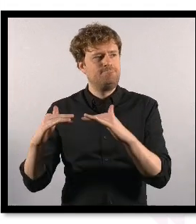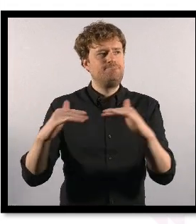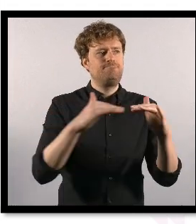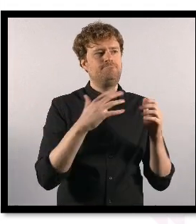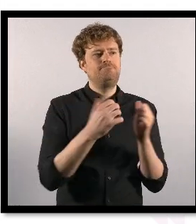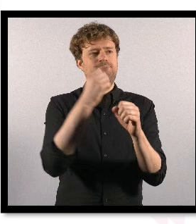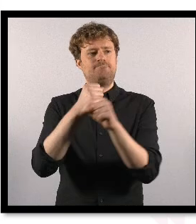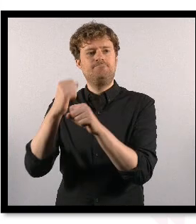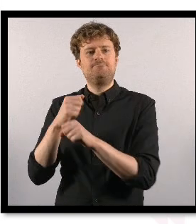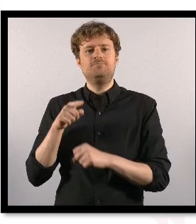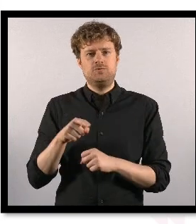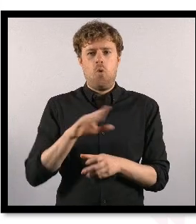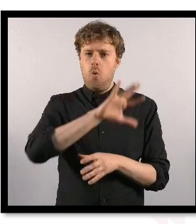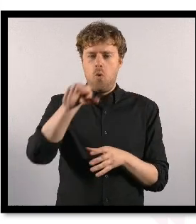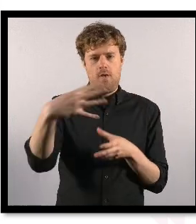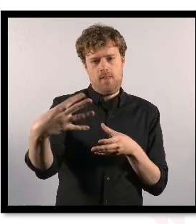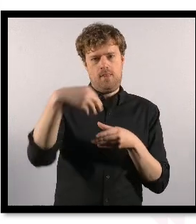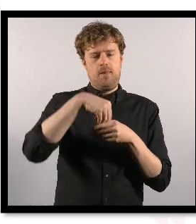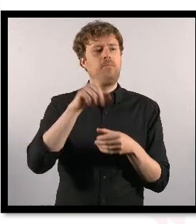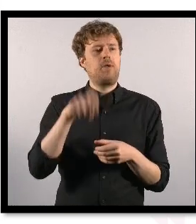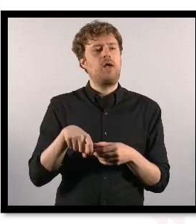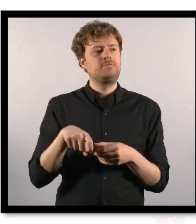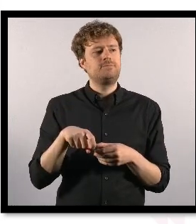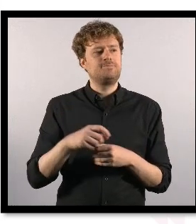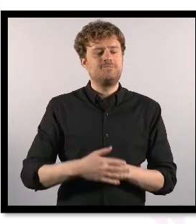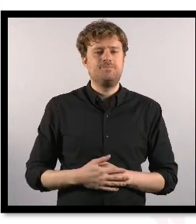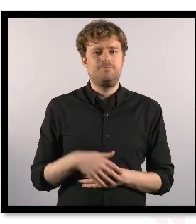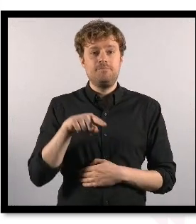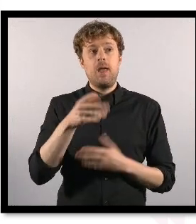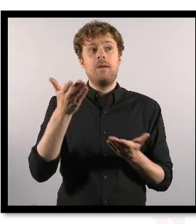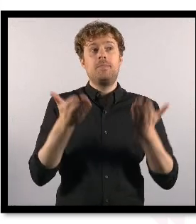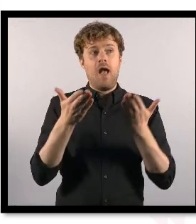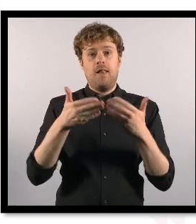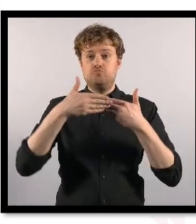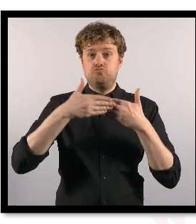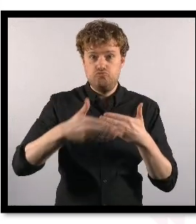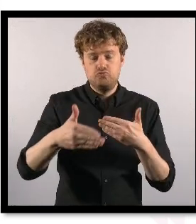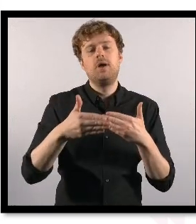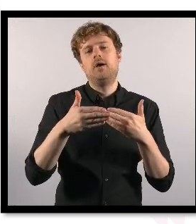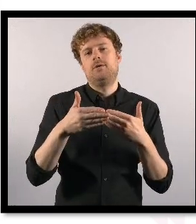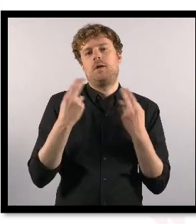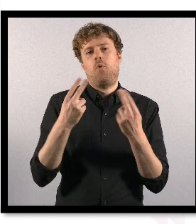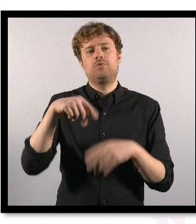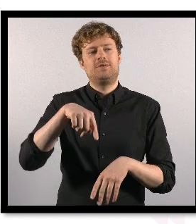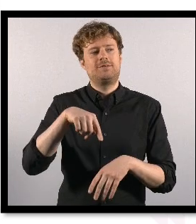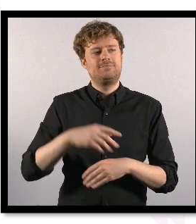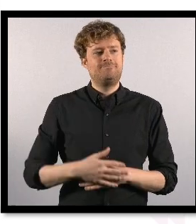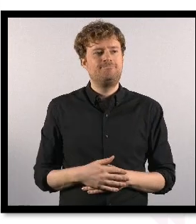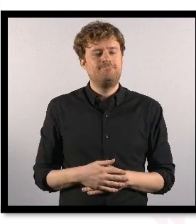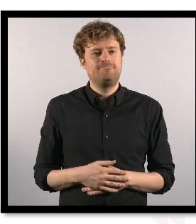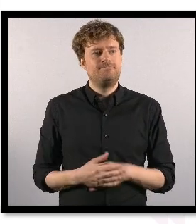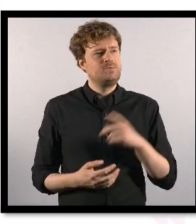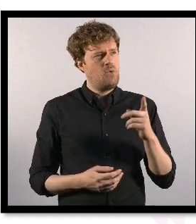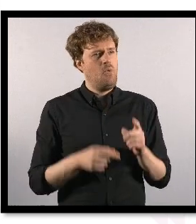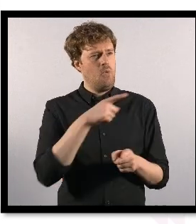2017, she provided an architecture for community that is very critical. I really want to just say thank all of you for all your contributions for